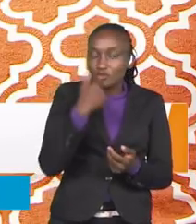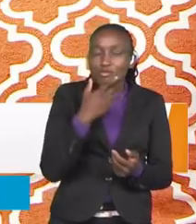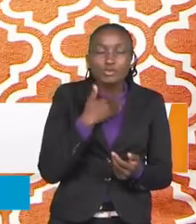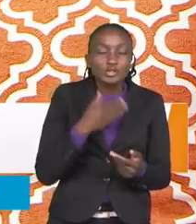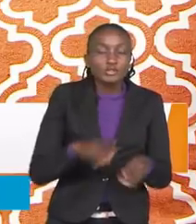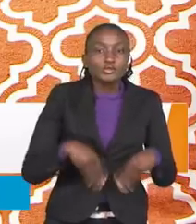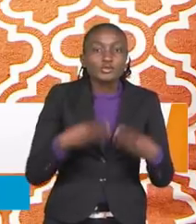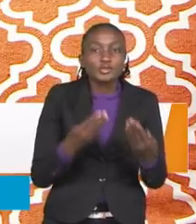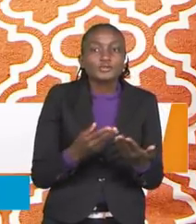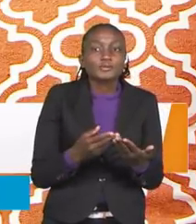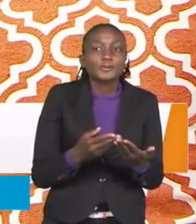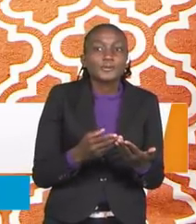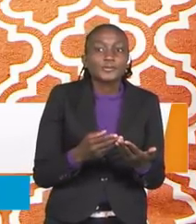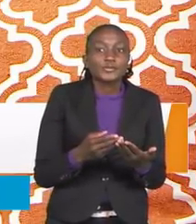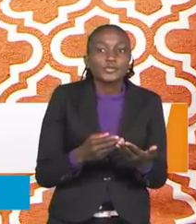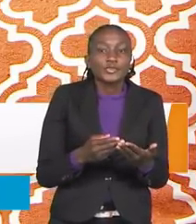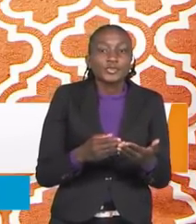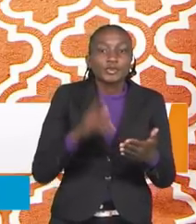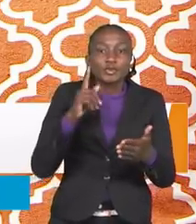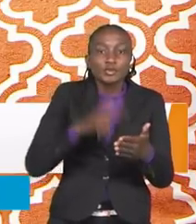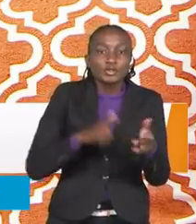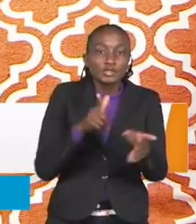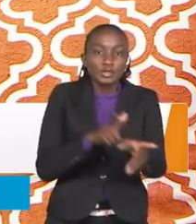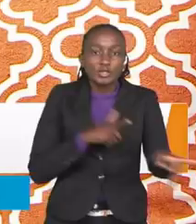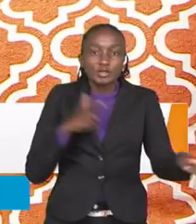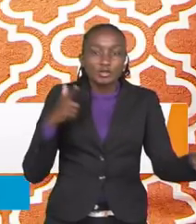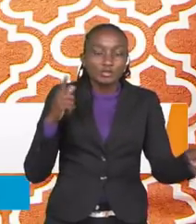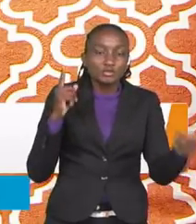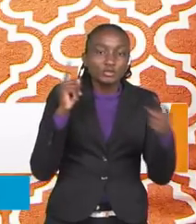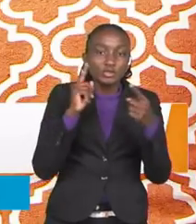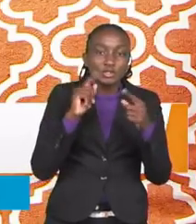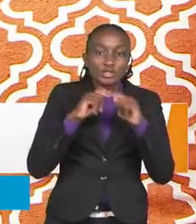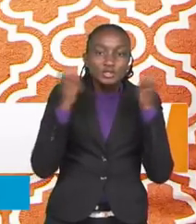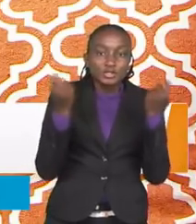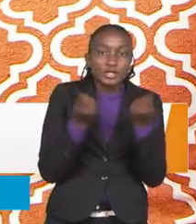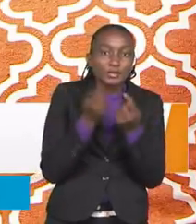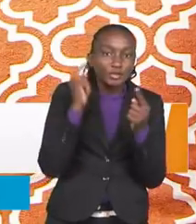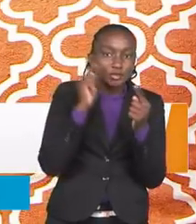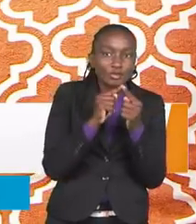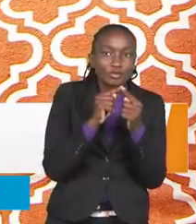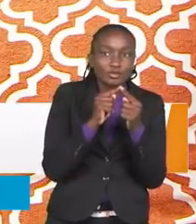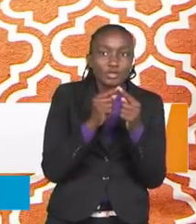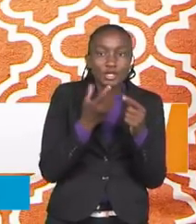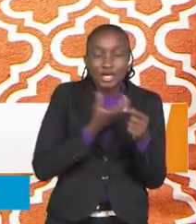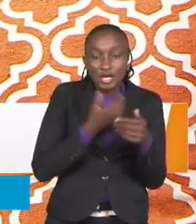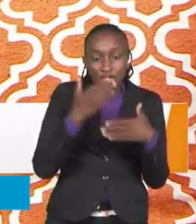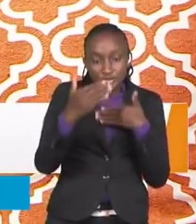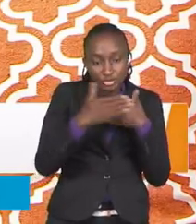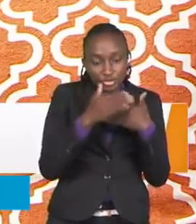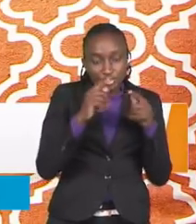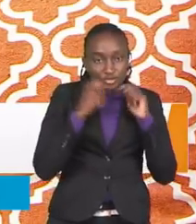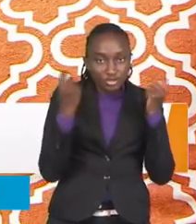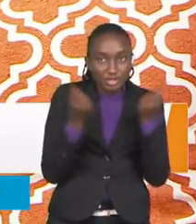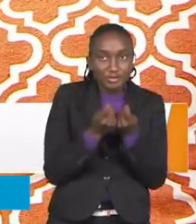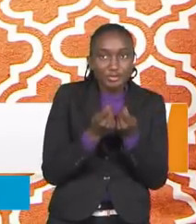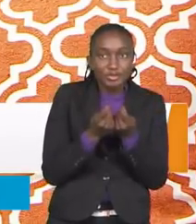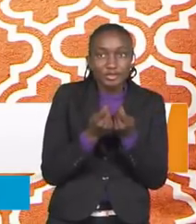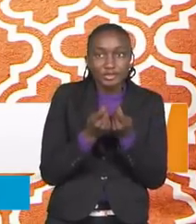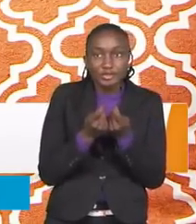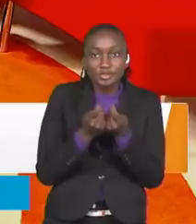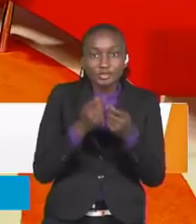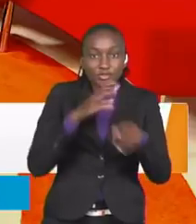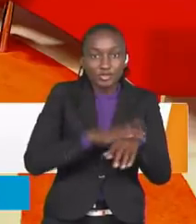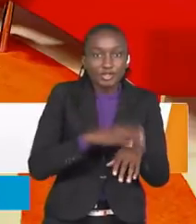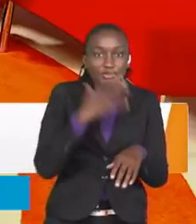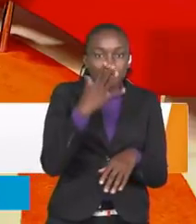give. What is our long-term goal? Our long-term, our short-term goal is to raise 5